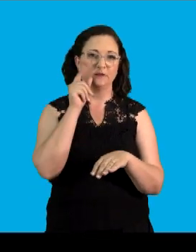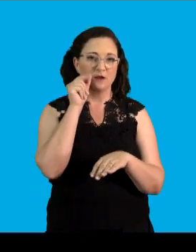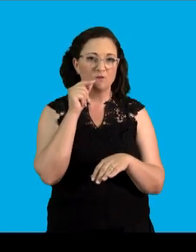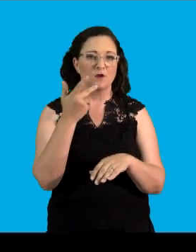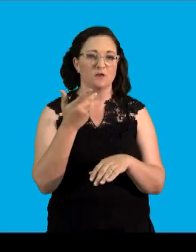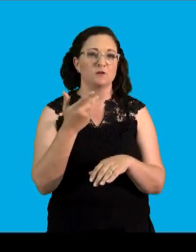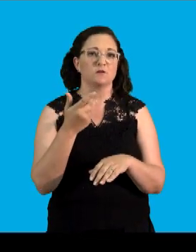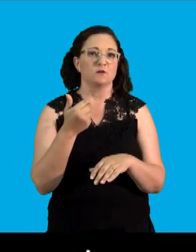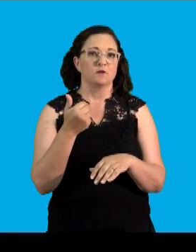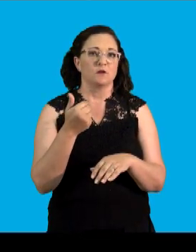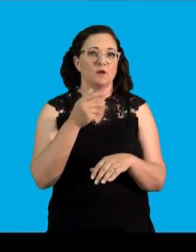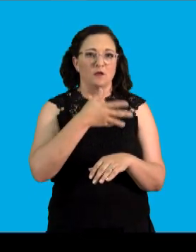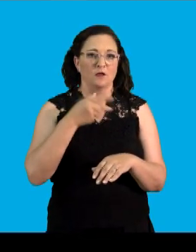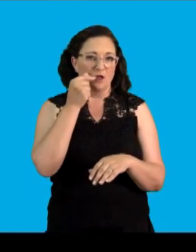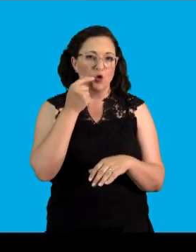age,